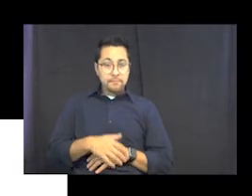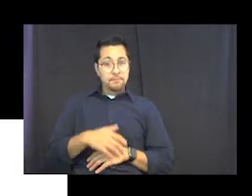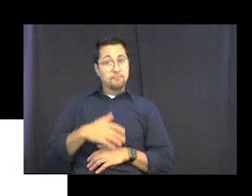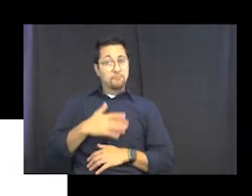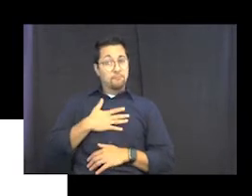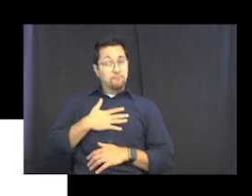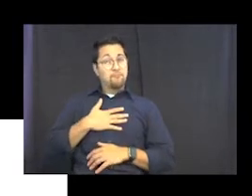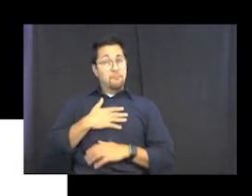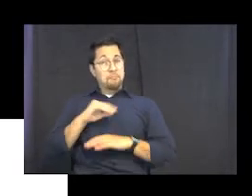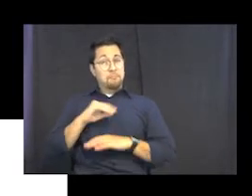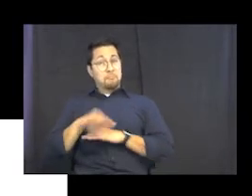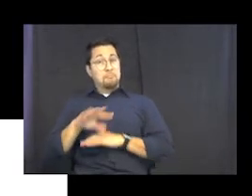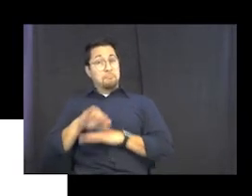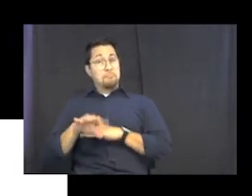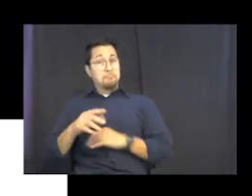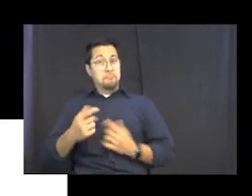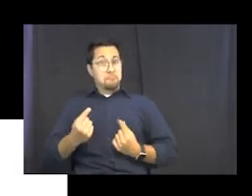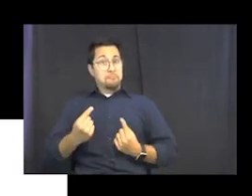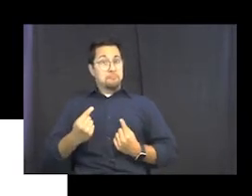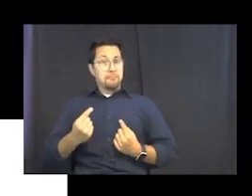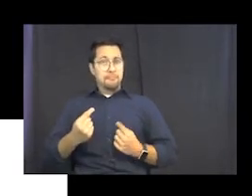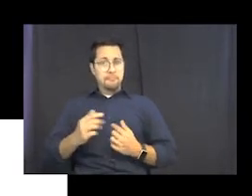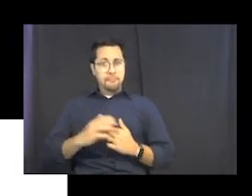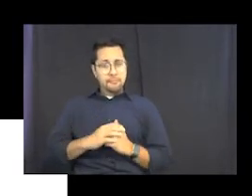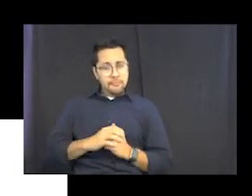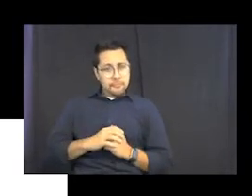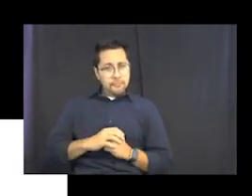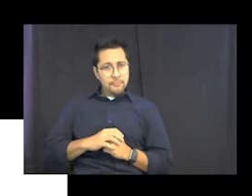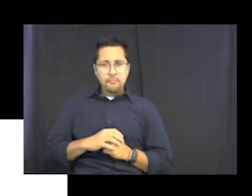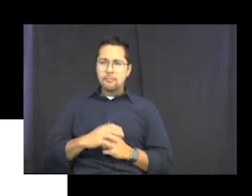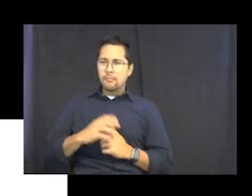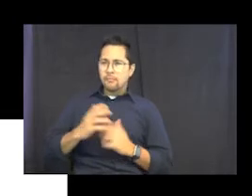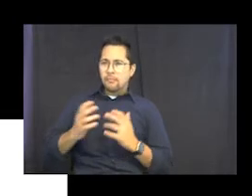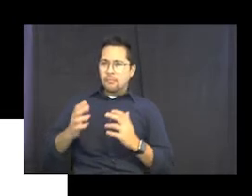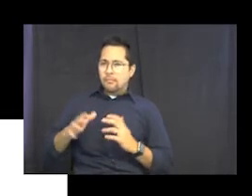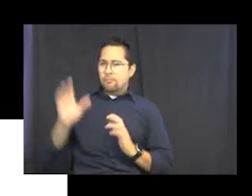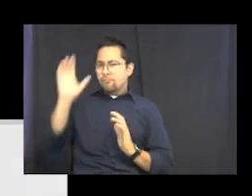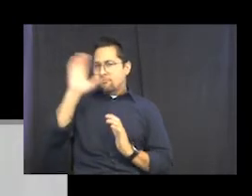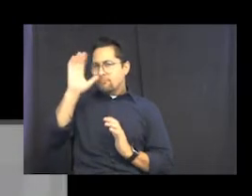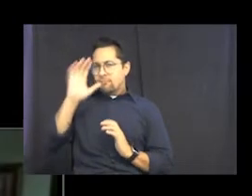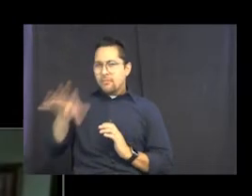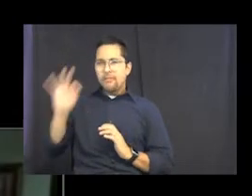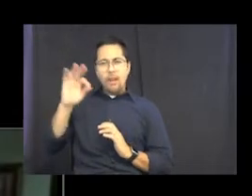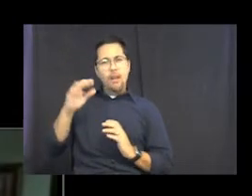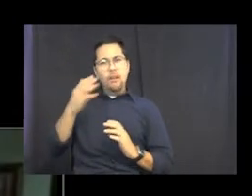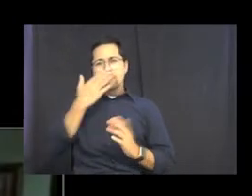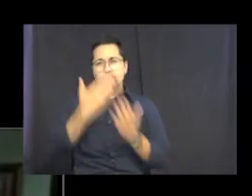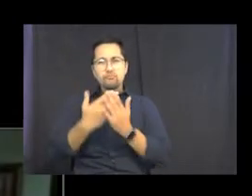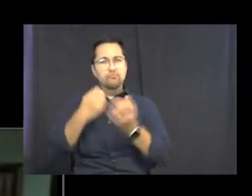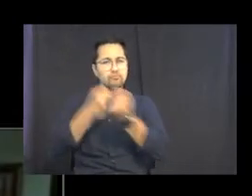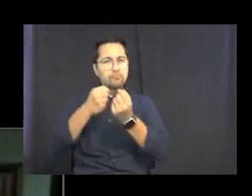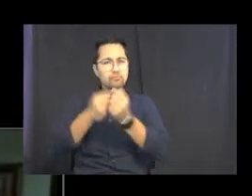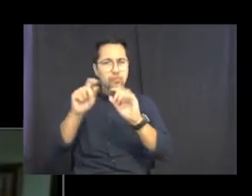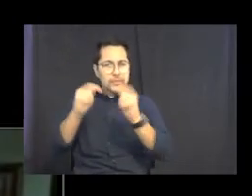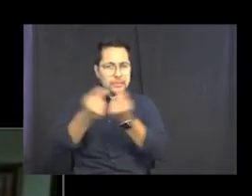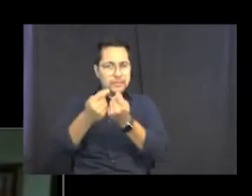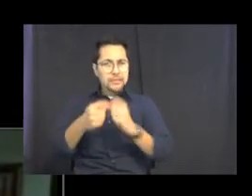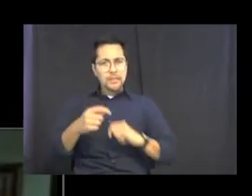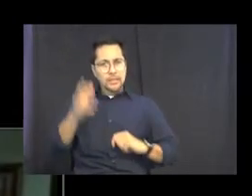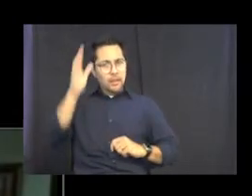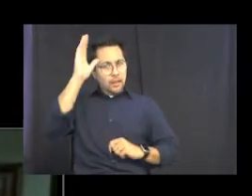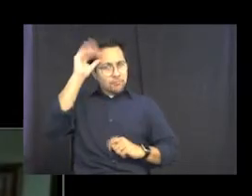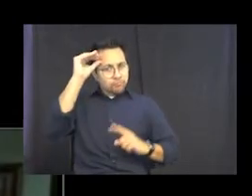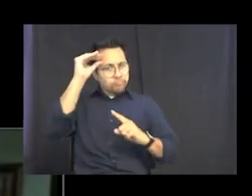advice to you is having good support team, be persistent leads to a good